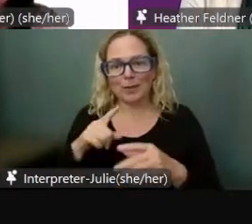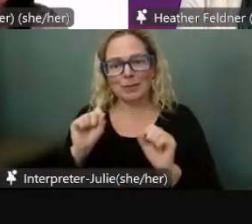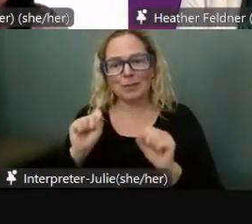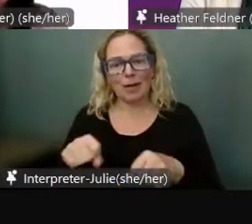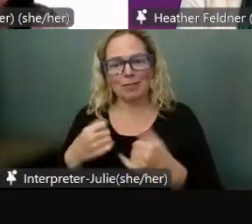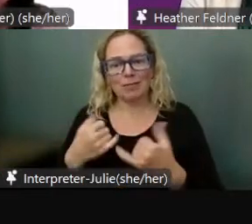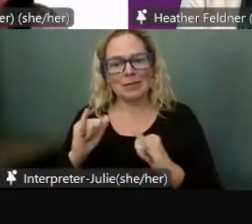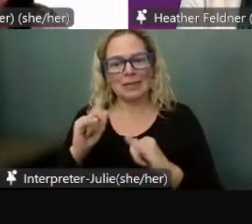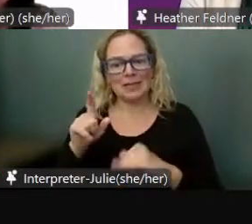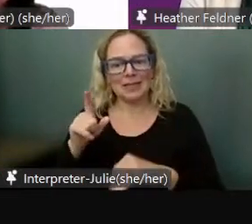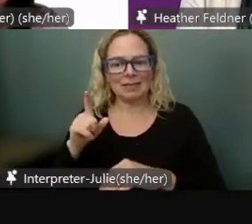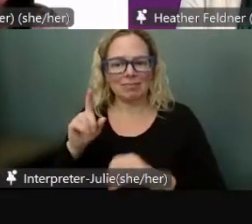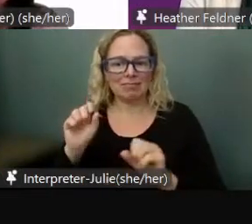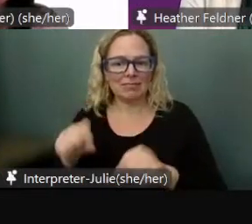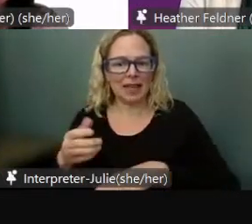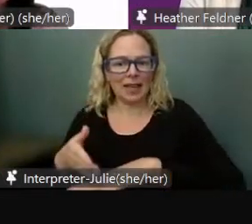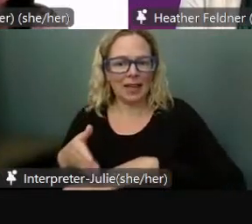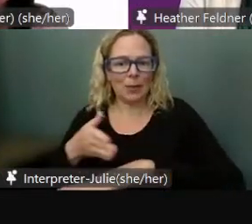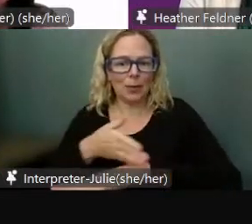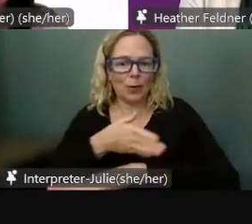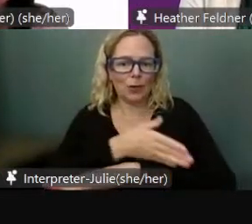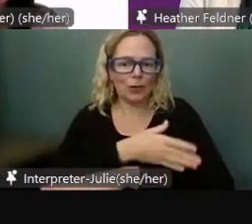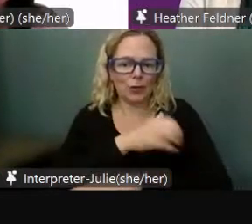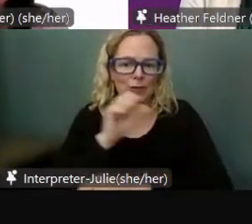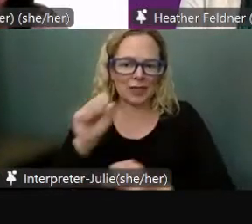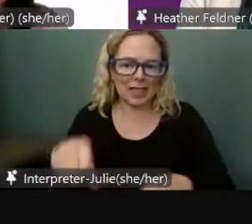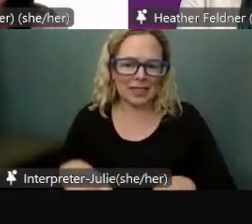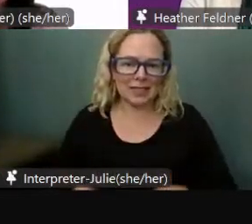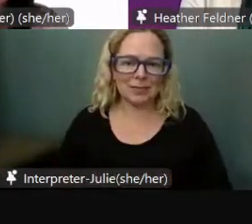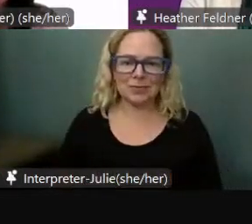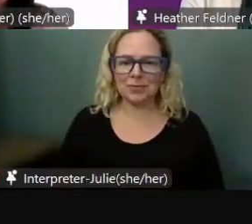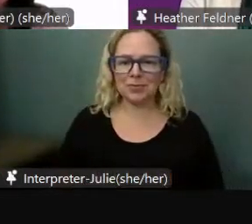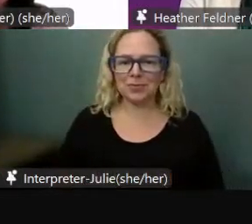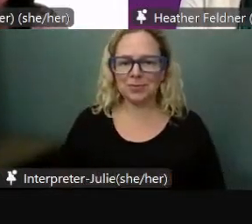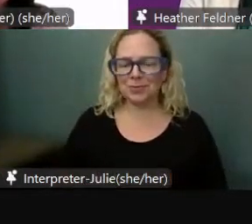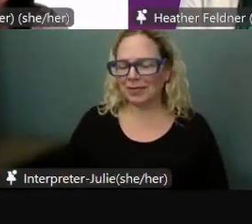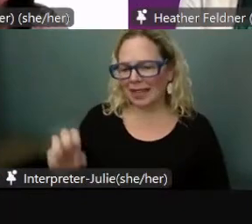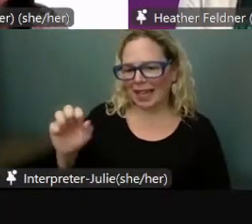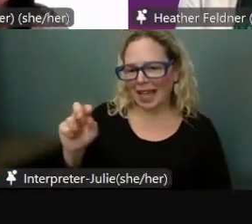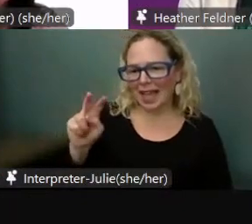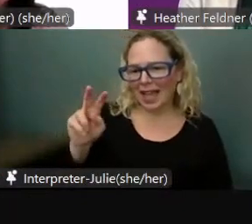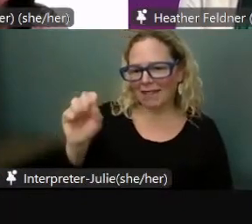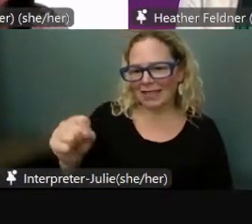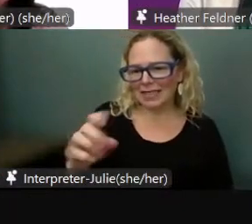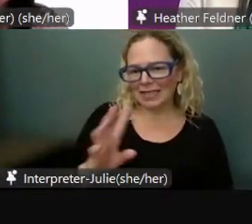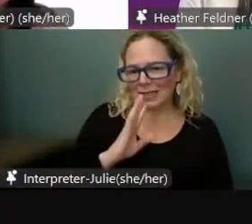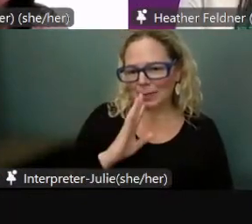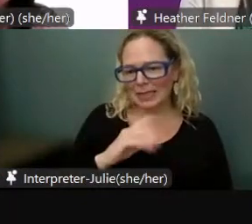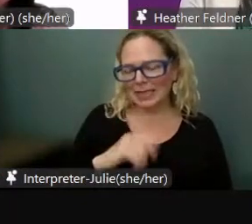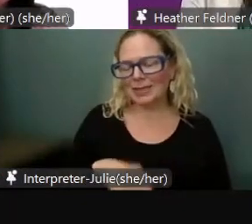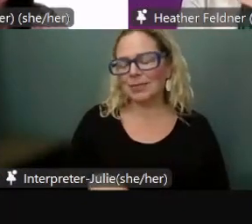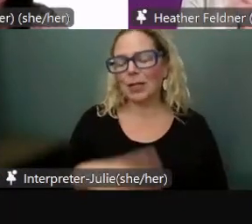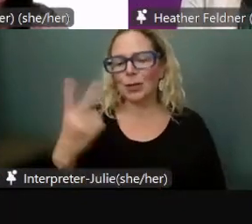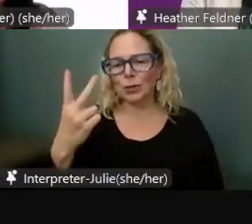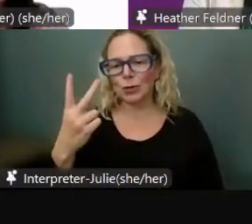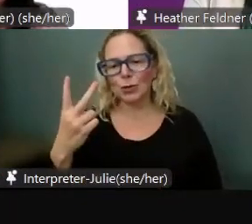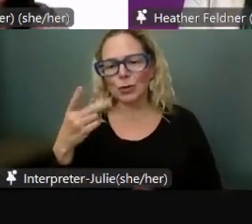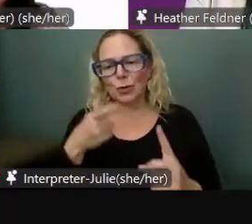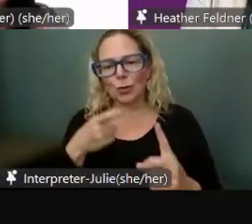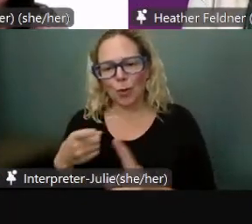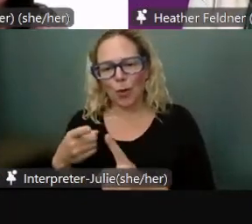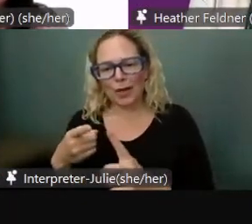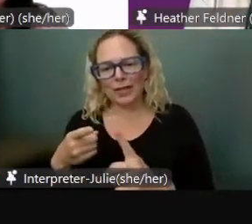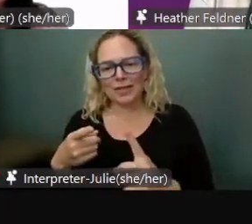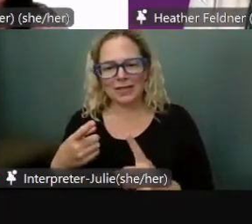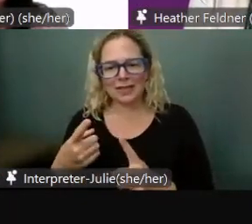improvement. Thank you. This is Evan speaking. There are 2 points that I want to address that have just come